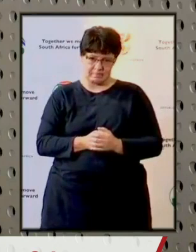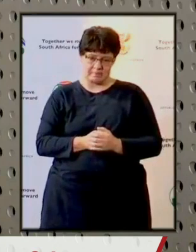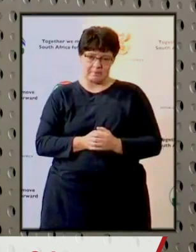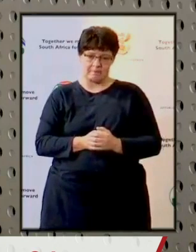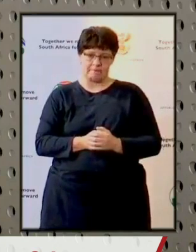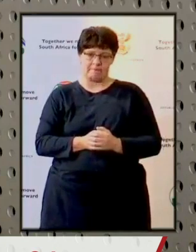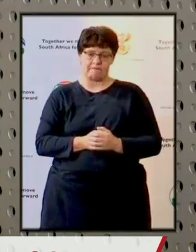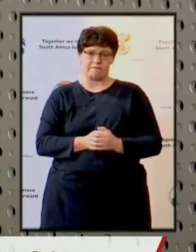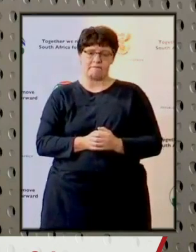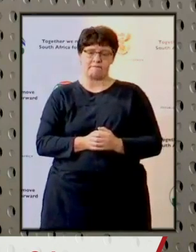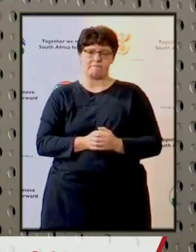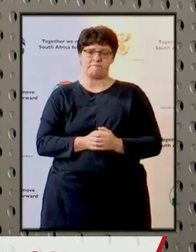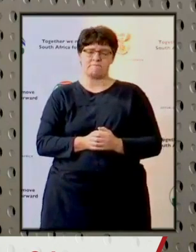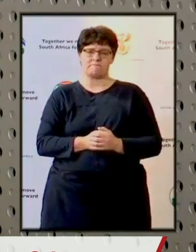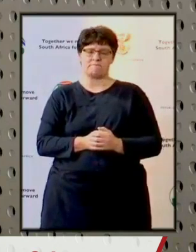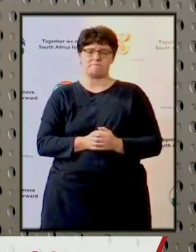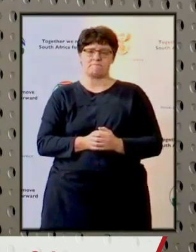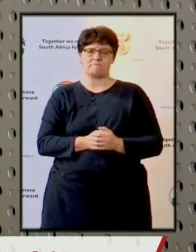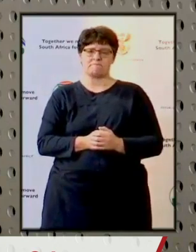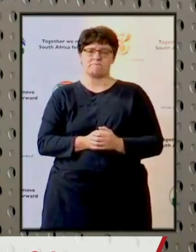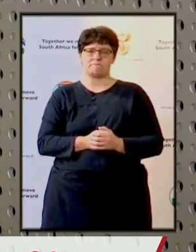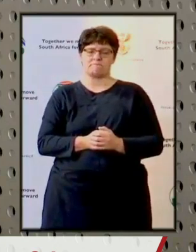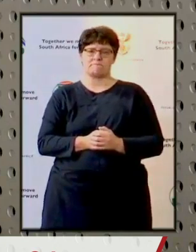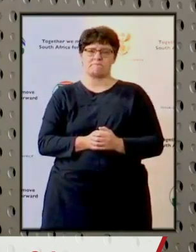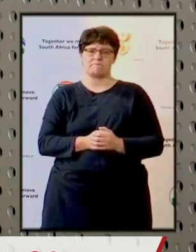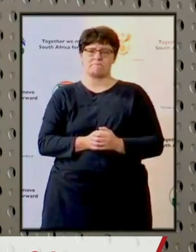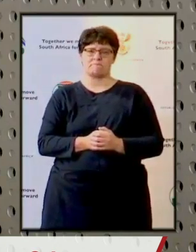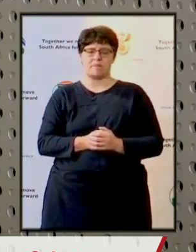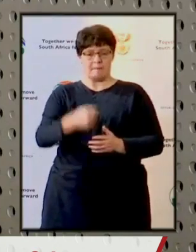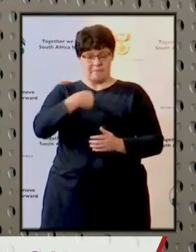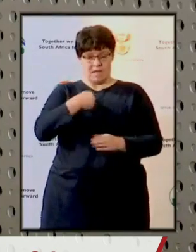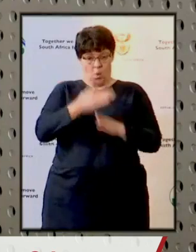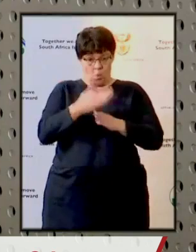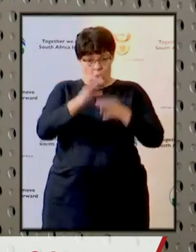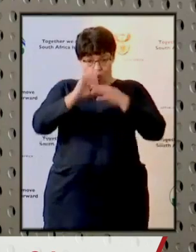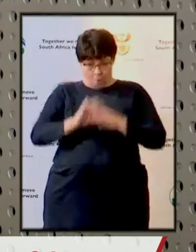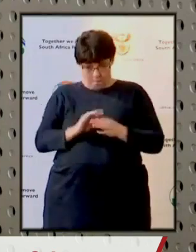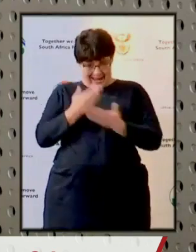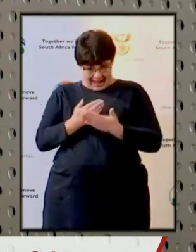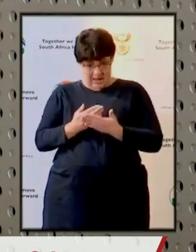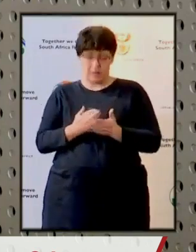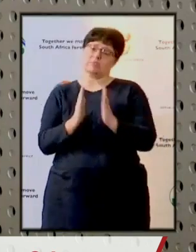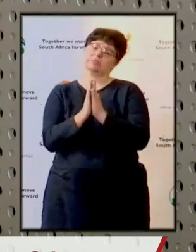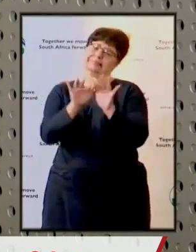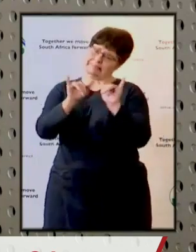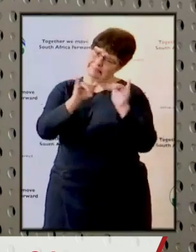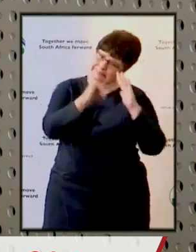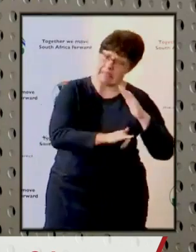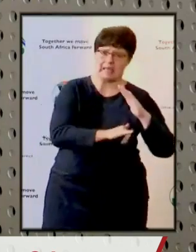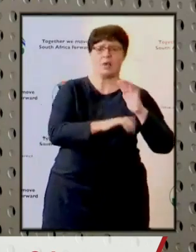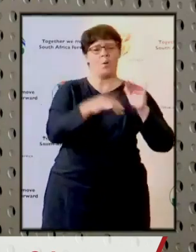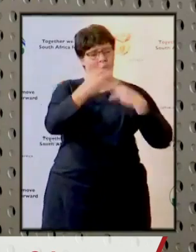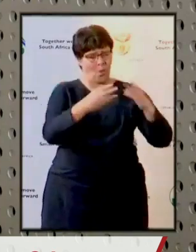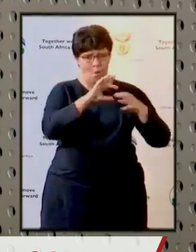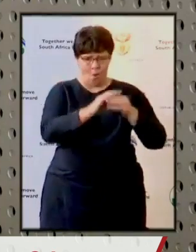And of course, we are still encouraging people who can work at home to work at home. So